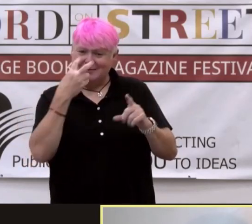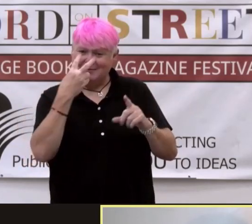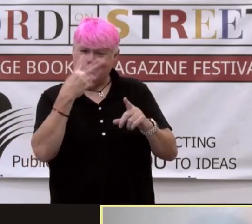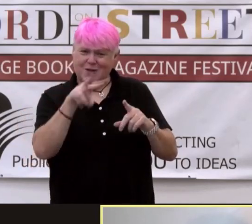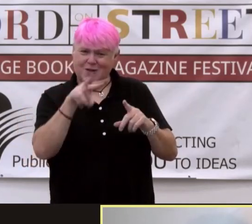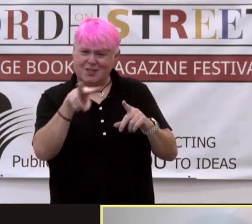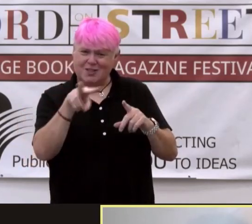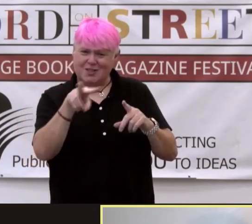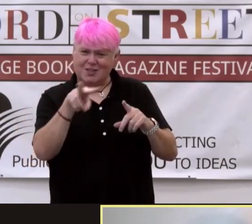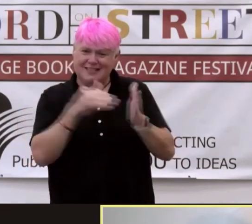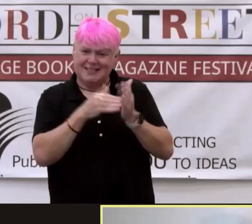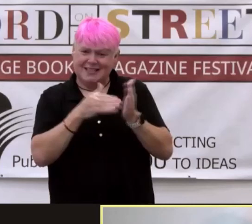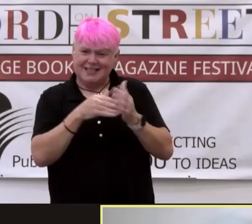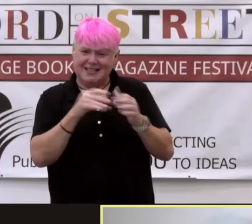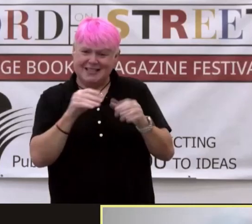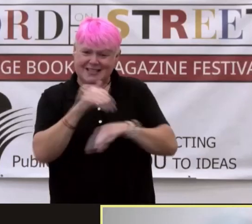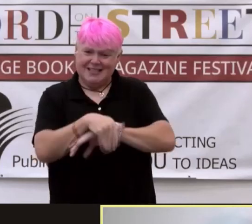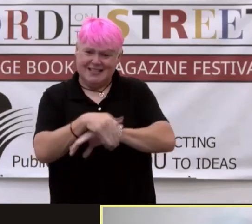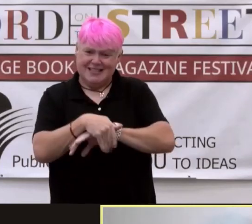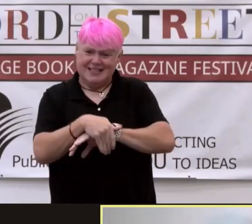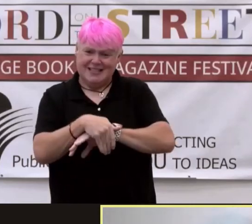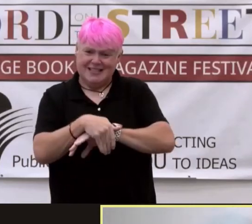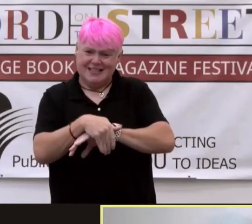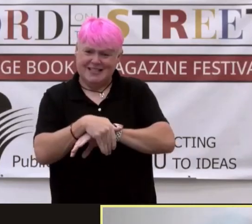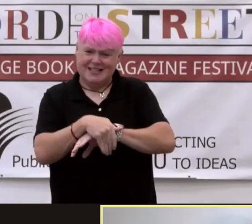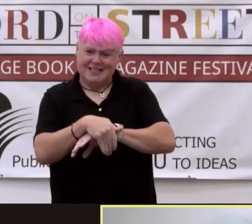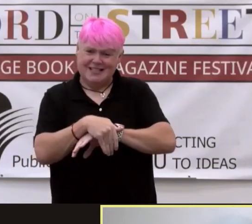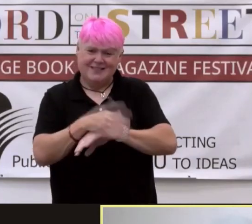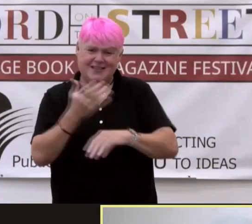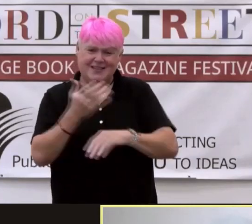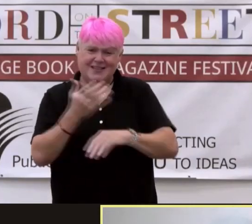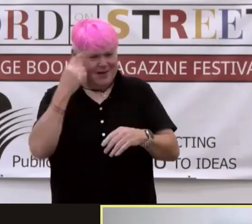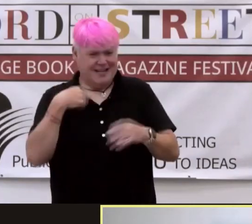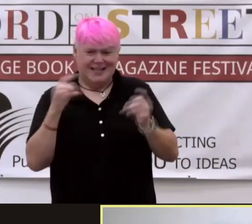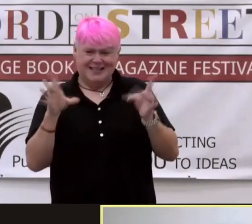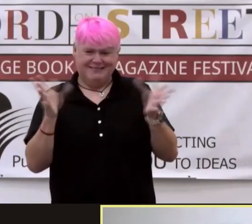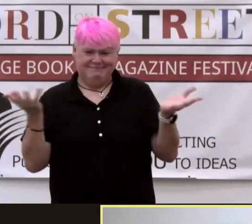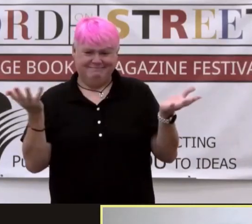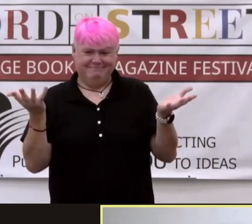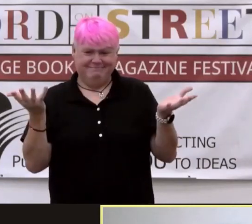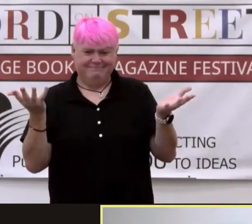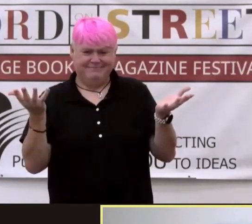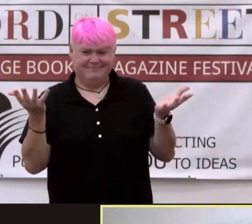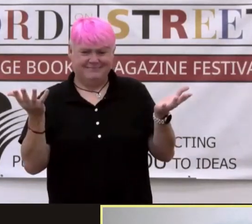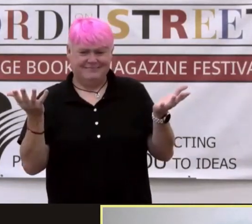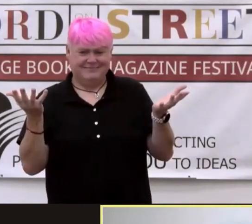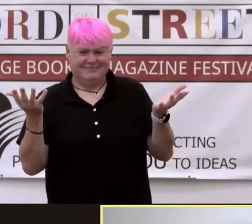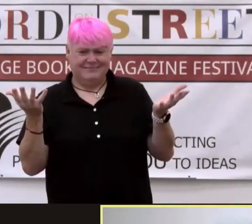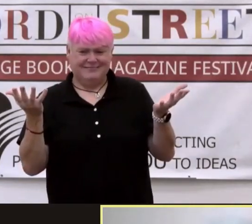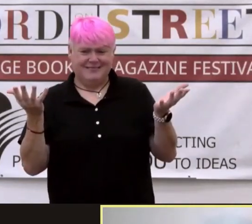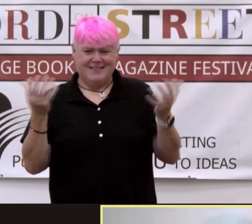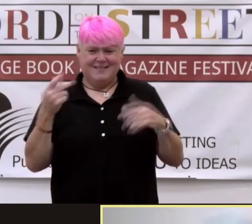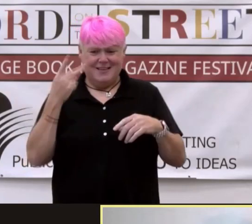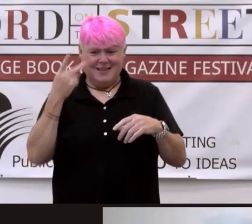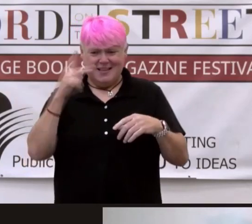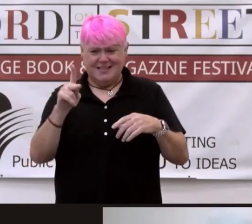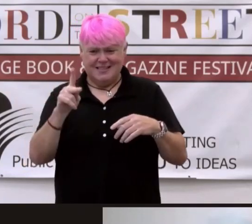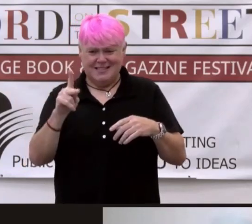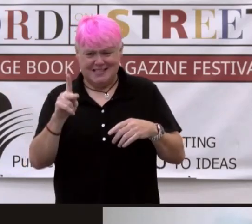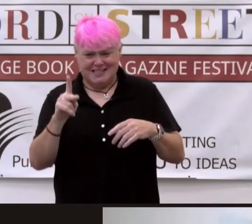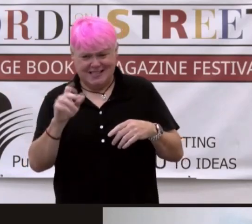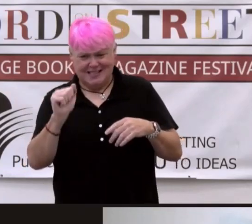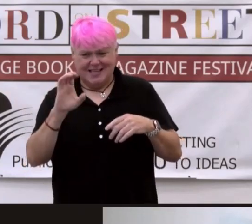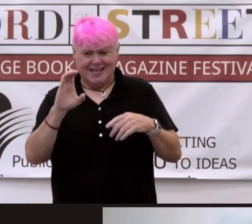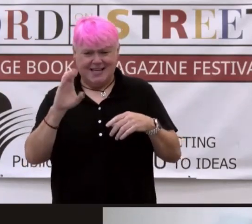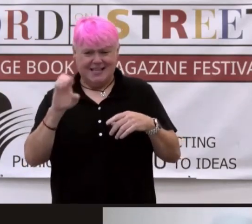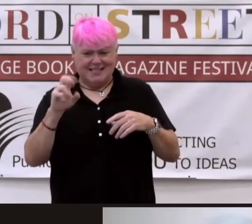watch it again tonight, even though I don't think it was that great. But the accents, have you seen the accent that he did? No, but I might